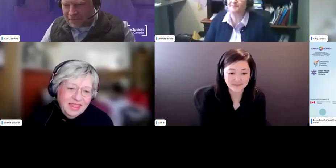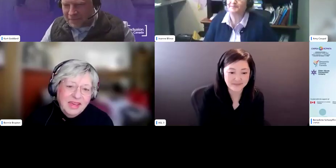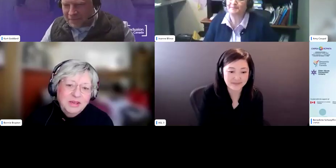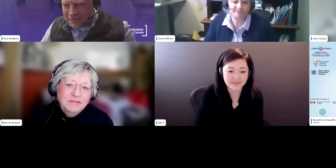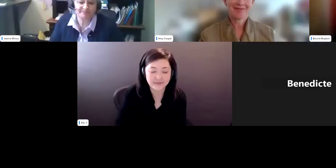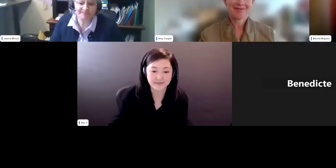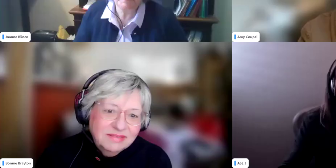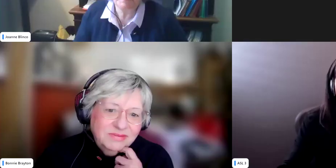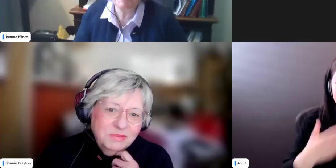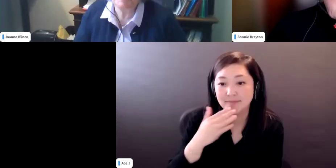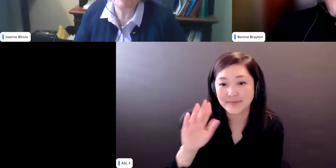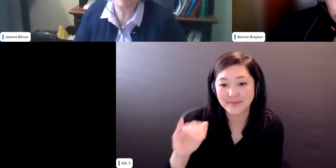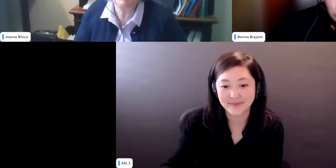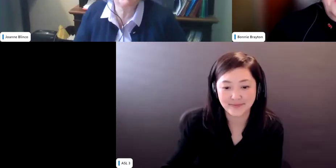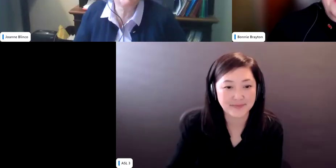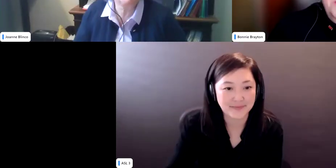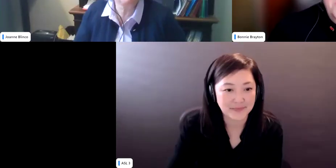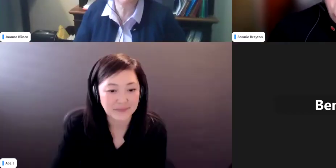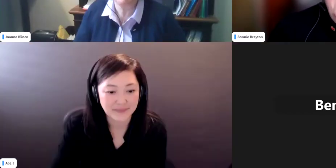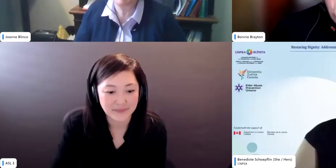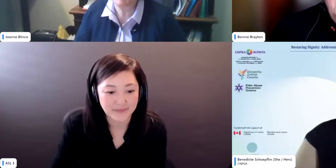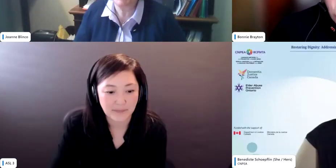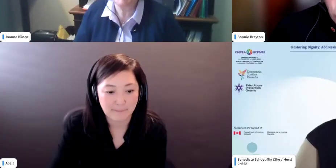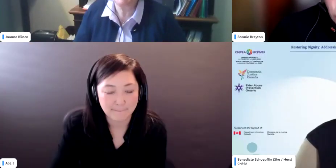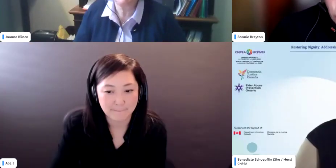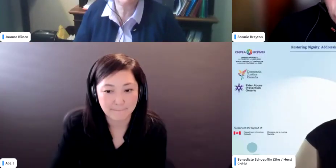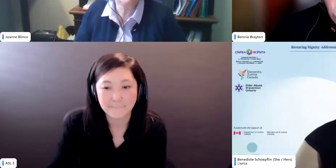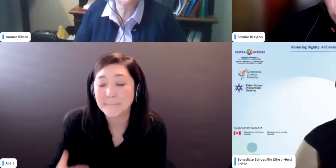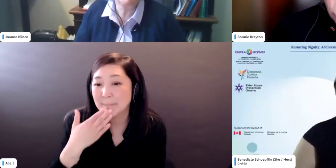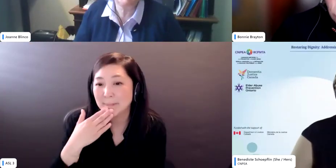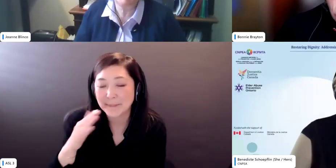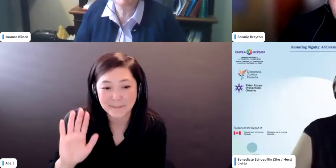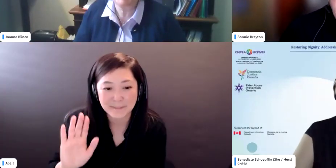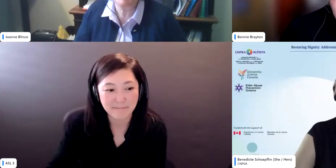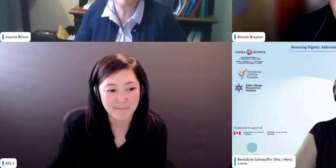Thank you very much. It was a real pleasure. Thank you, Bonnie. Merci.